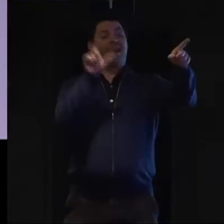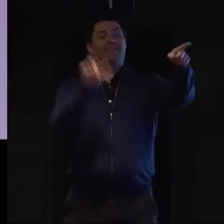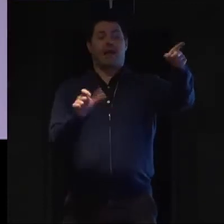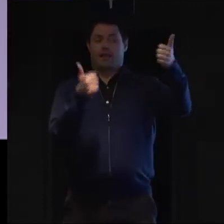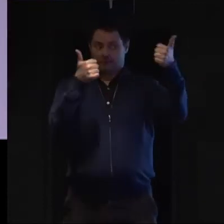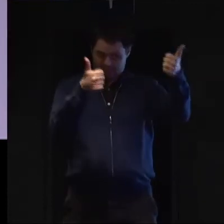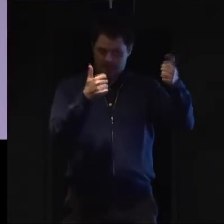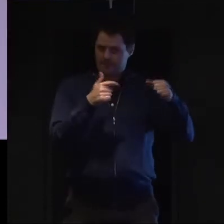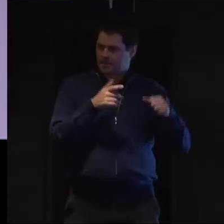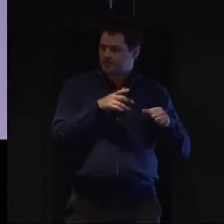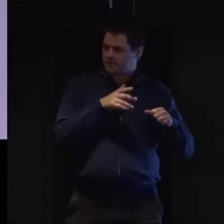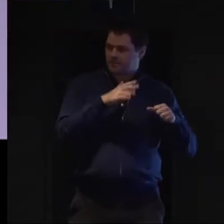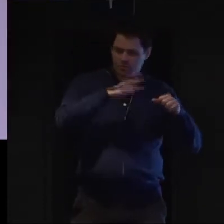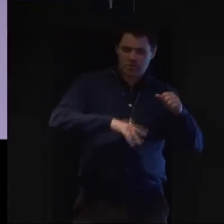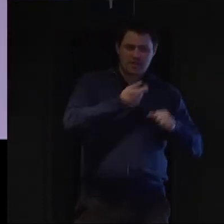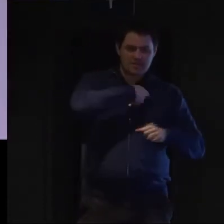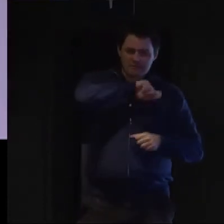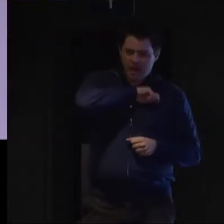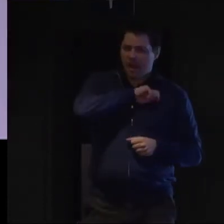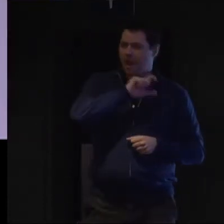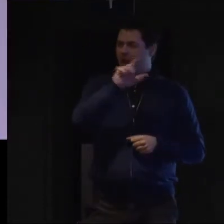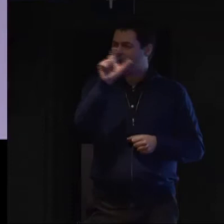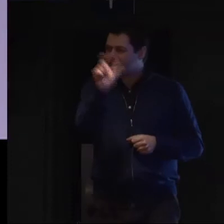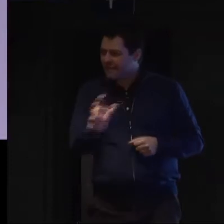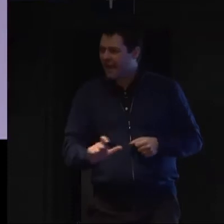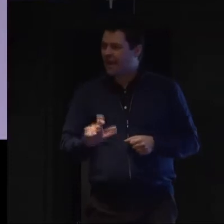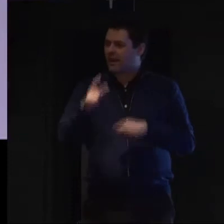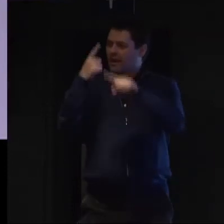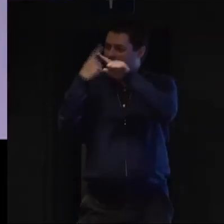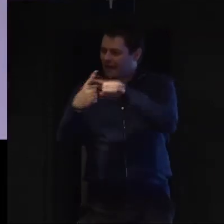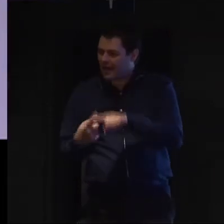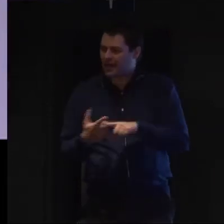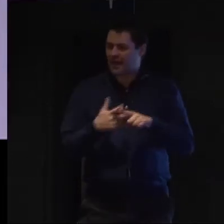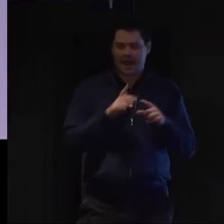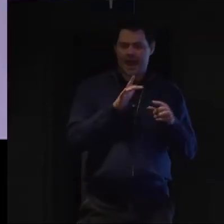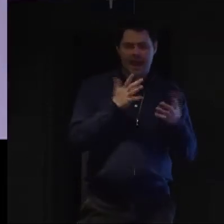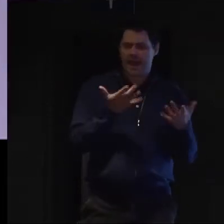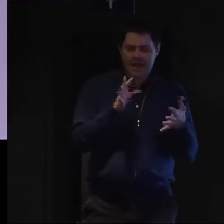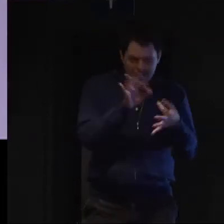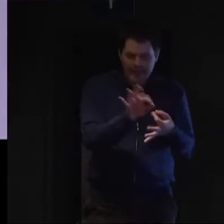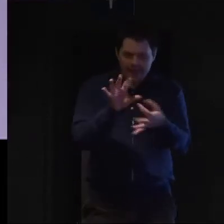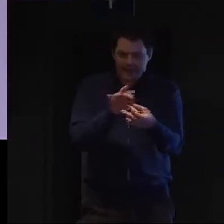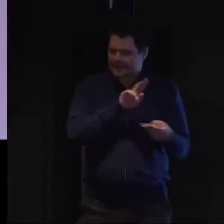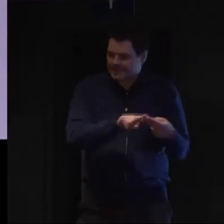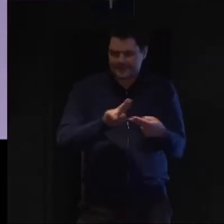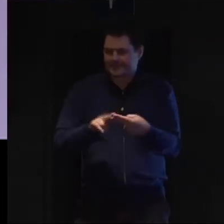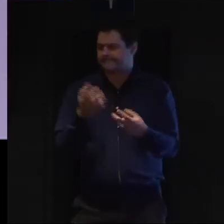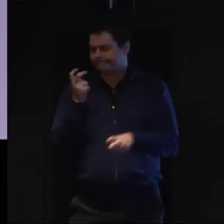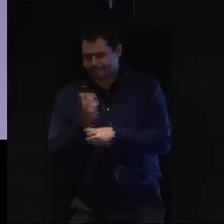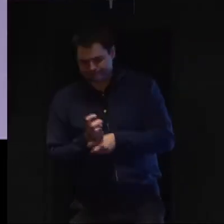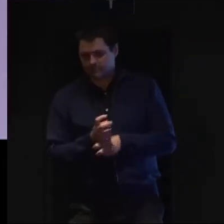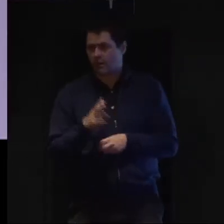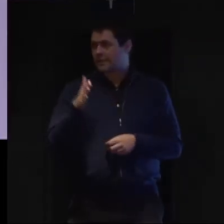here, that we haven't yet really touched. In fact, we haven't touched at all. So the geographic spread of the work so